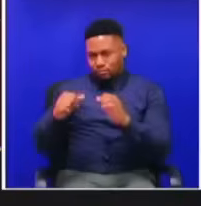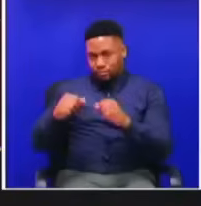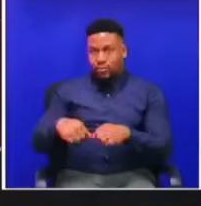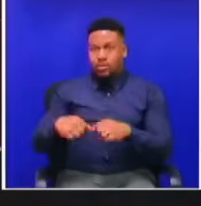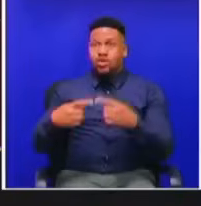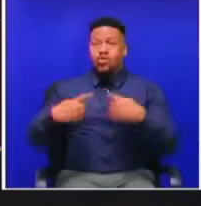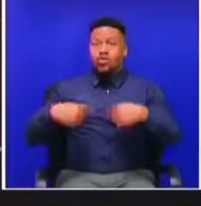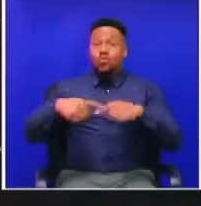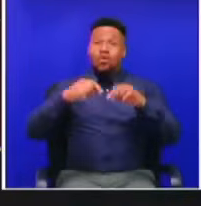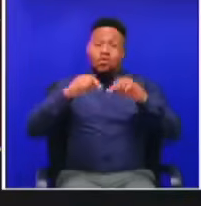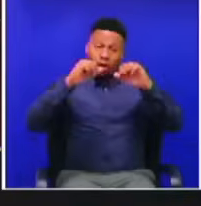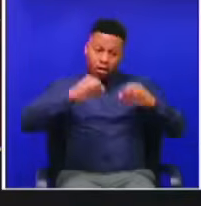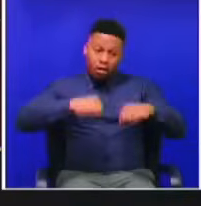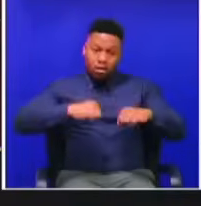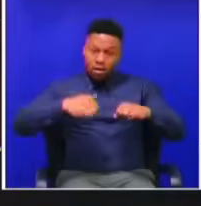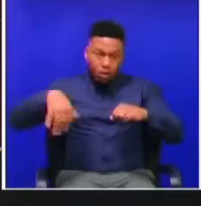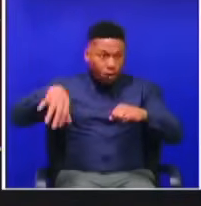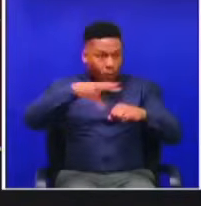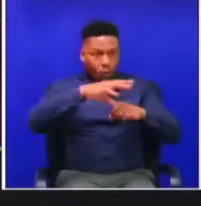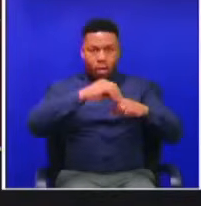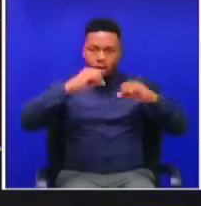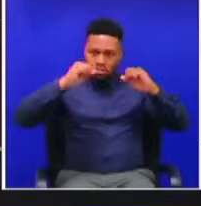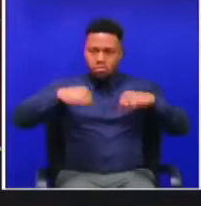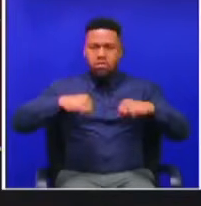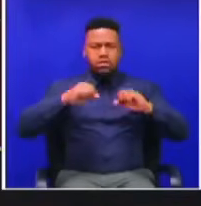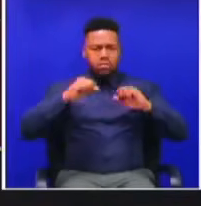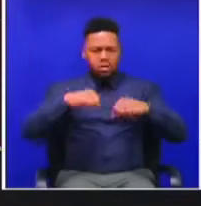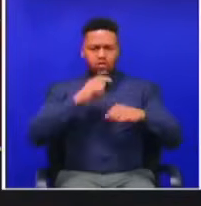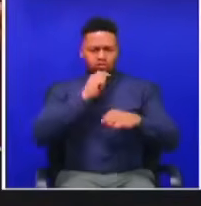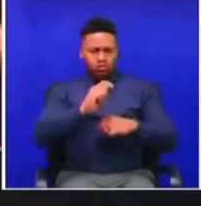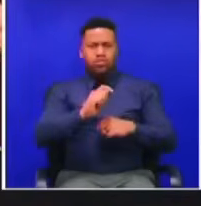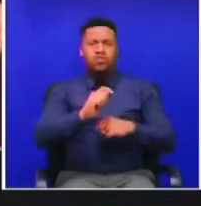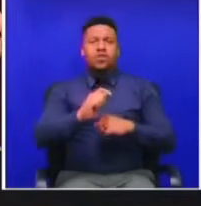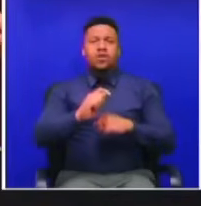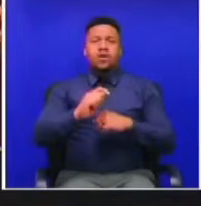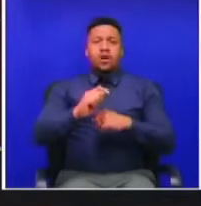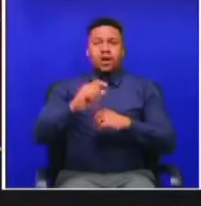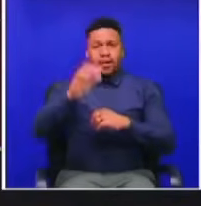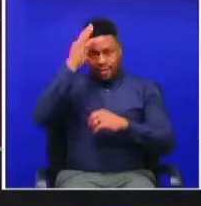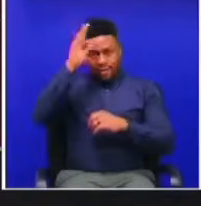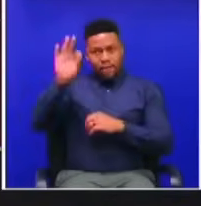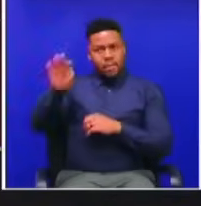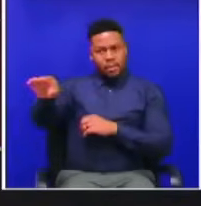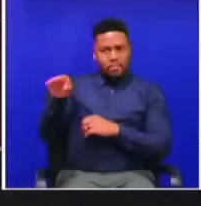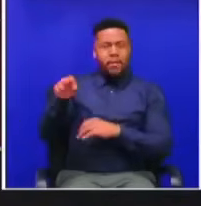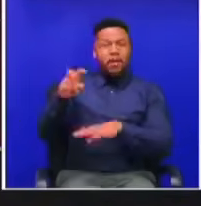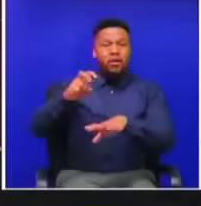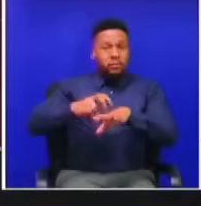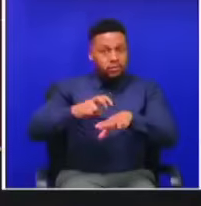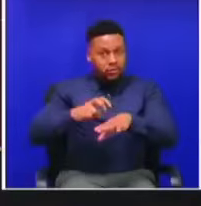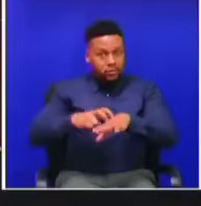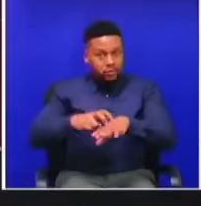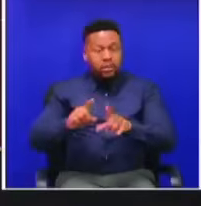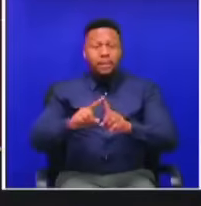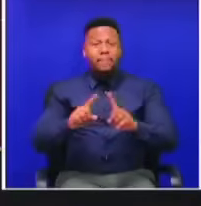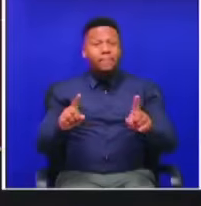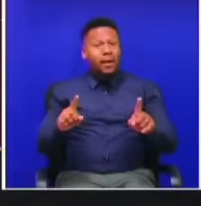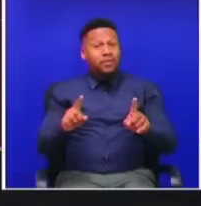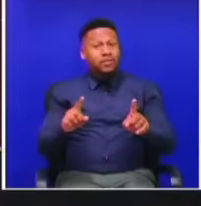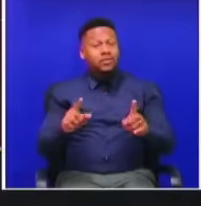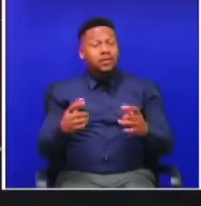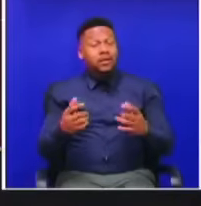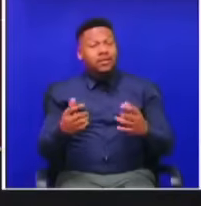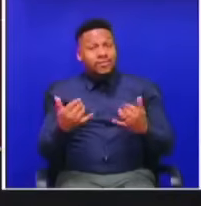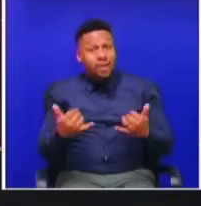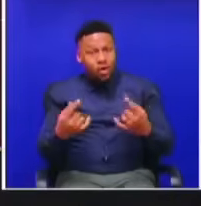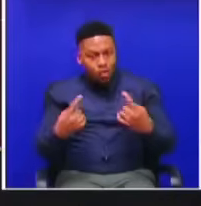there should be a state bank. The whole question is really how do we then move forward to put